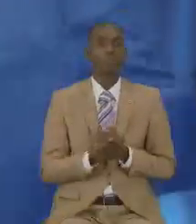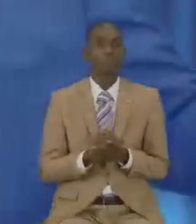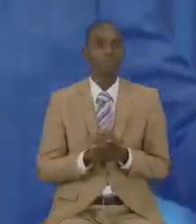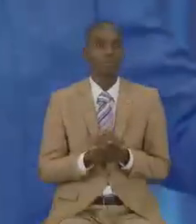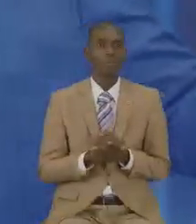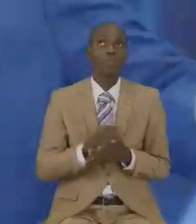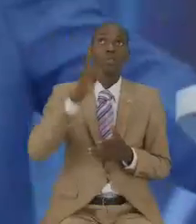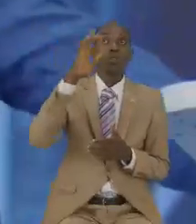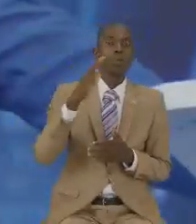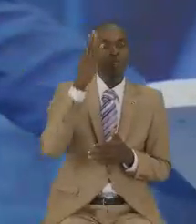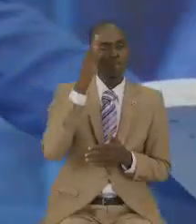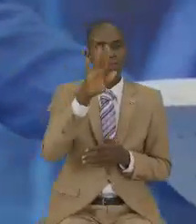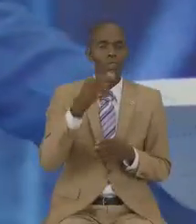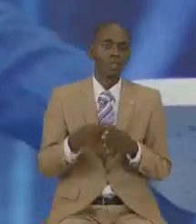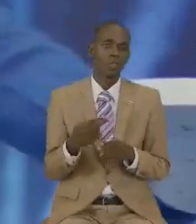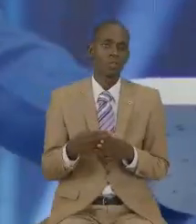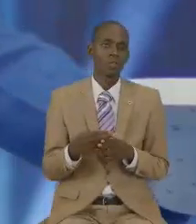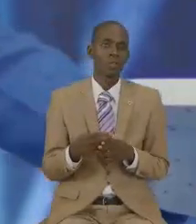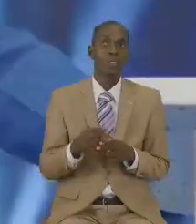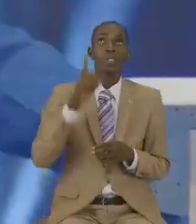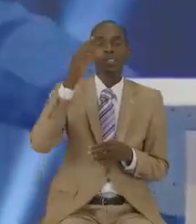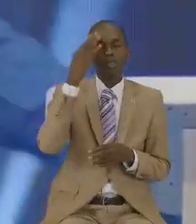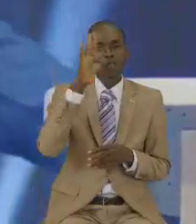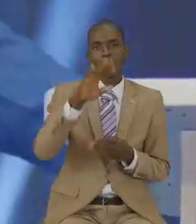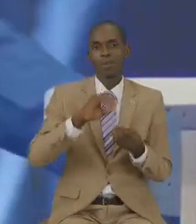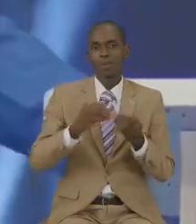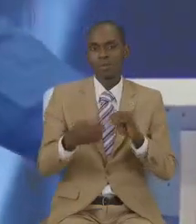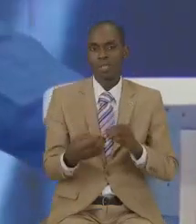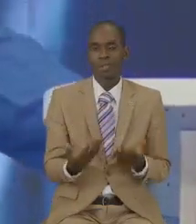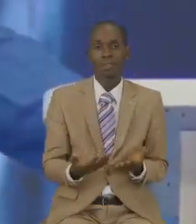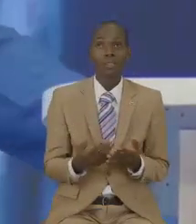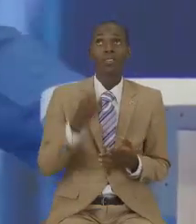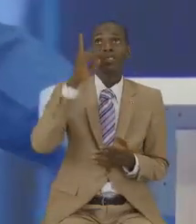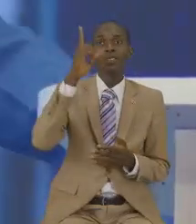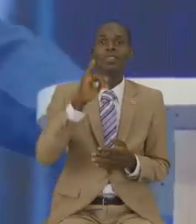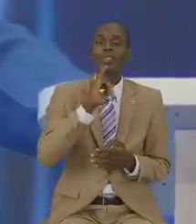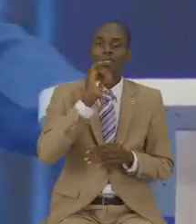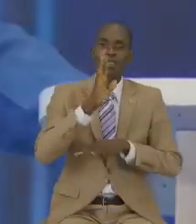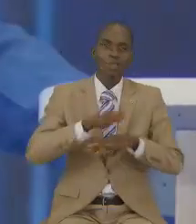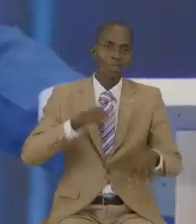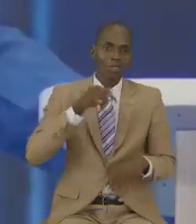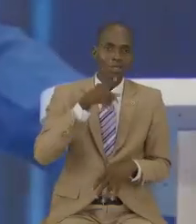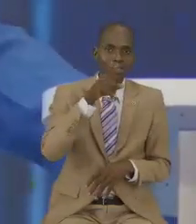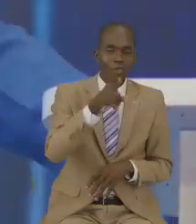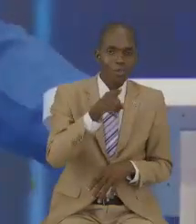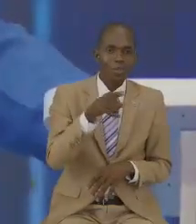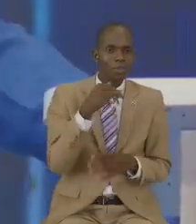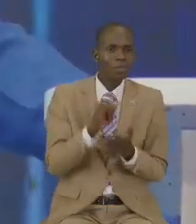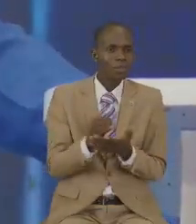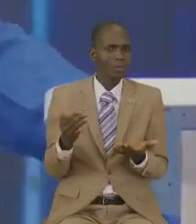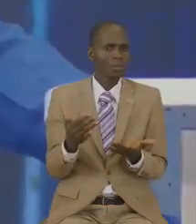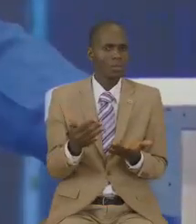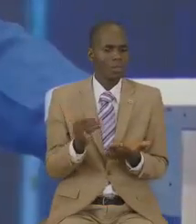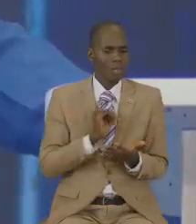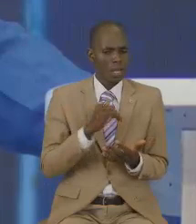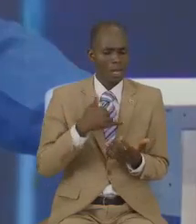God knows your name. He knows your number. And he's calling you, he's numbered. You said, I'm choosing you.